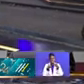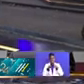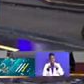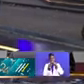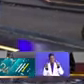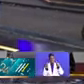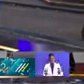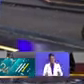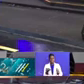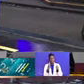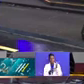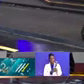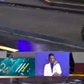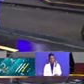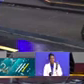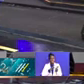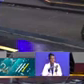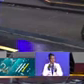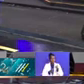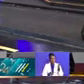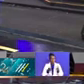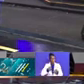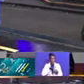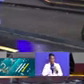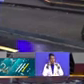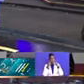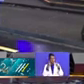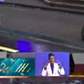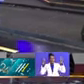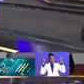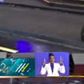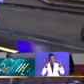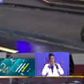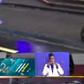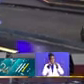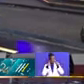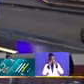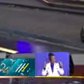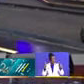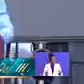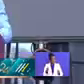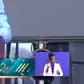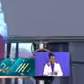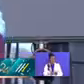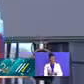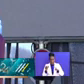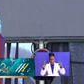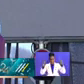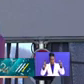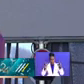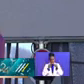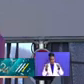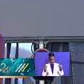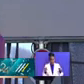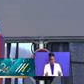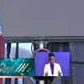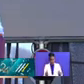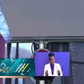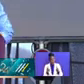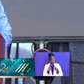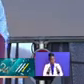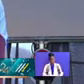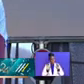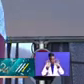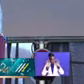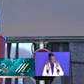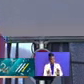poverty he also mean that we are going to be looking at the topic of Alor because the topic of alar is very